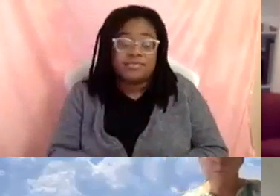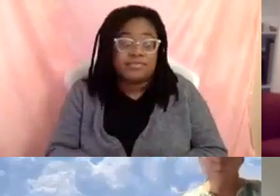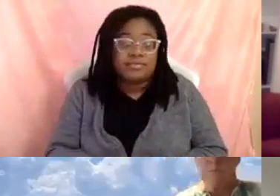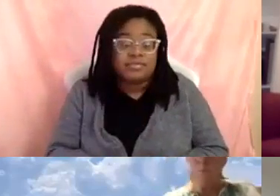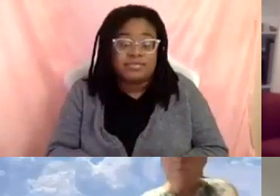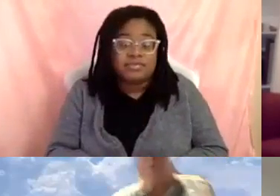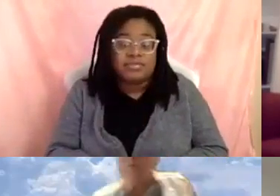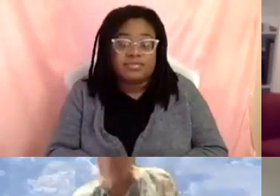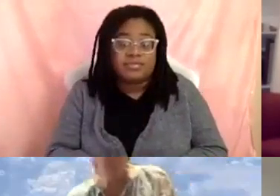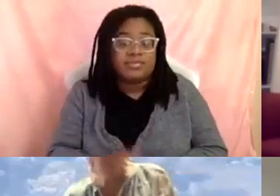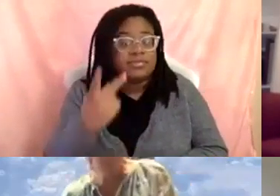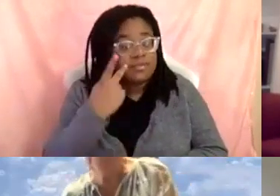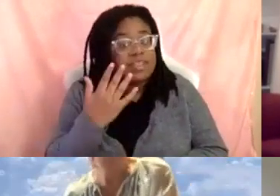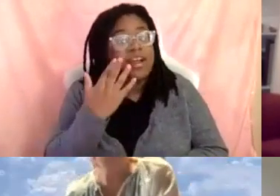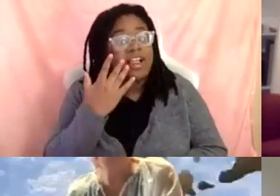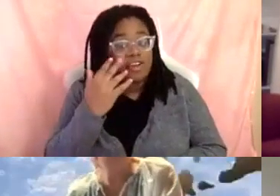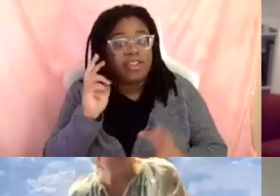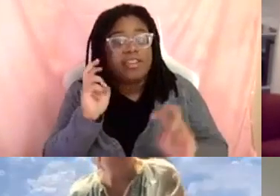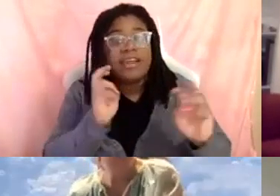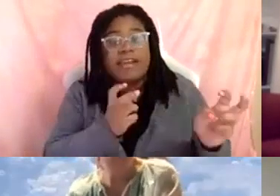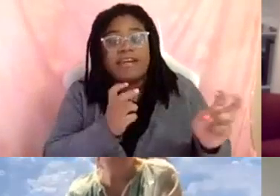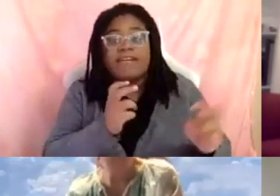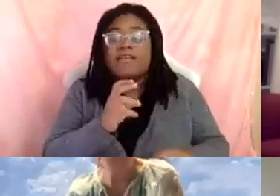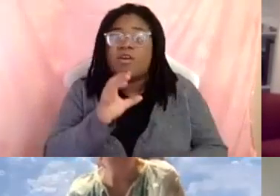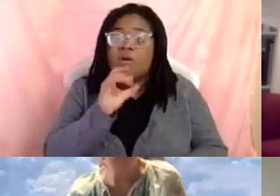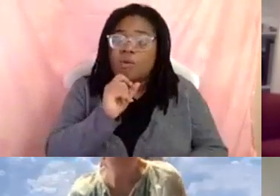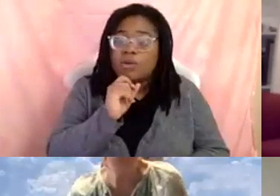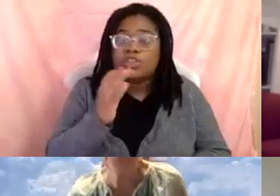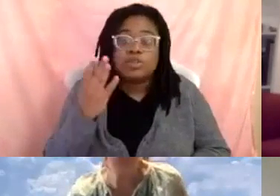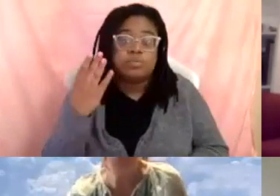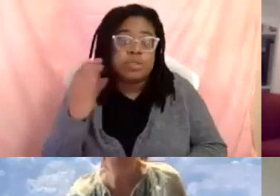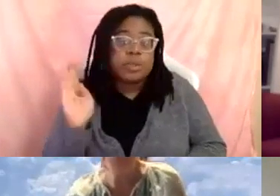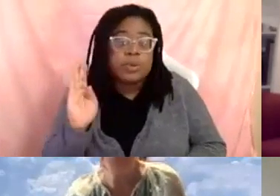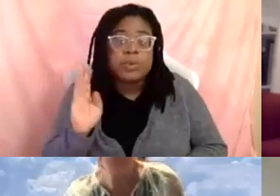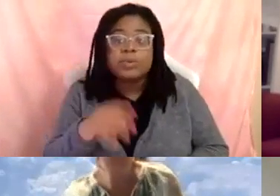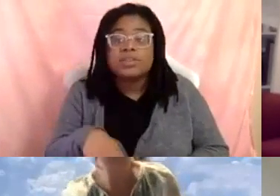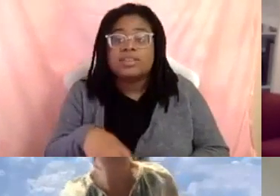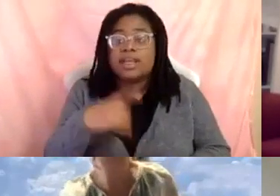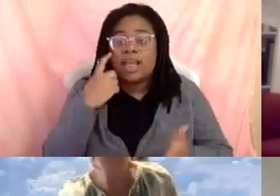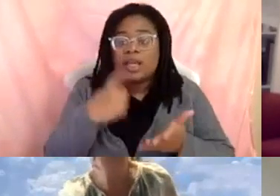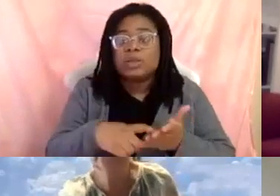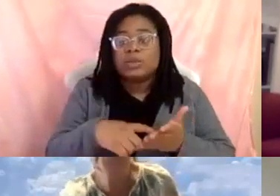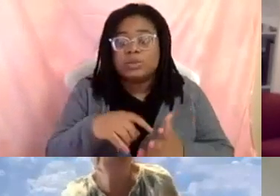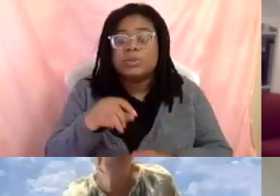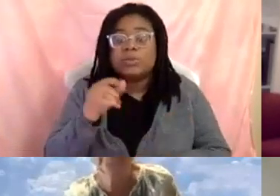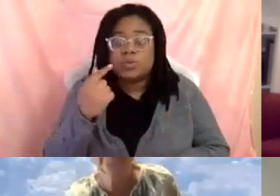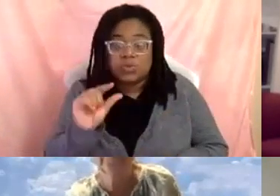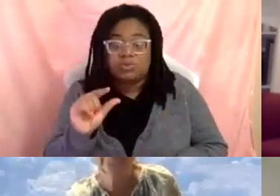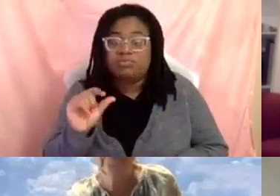I see, yeah, the color theme of like oranges and blues. I also see green. Mm.